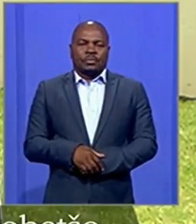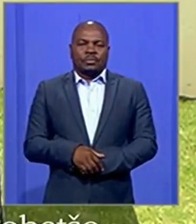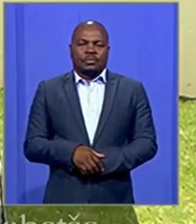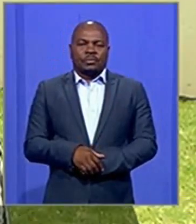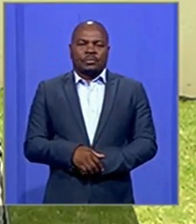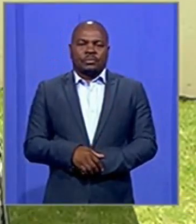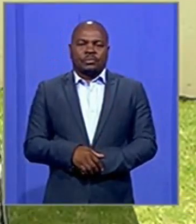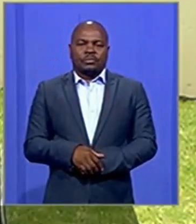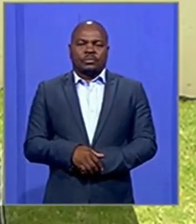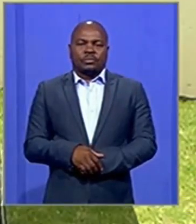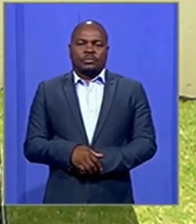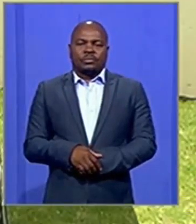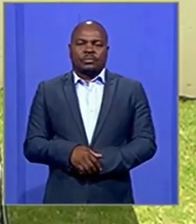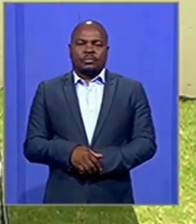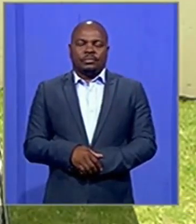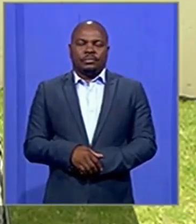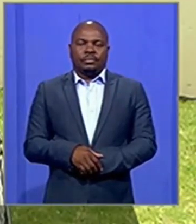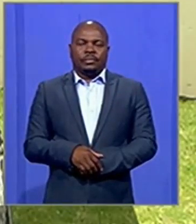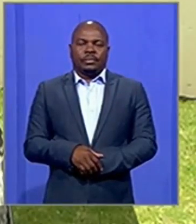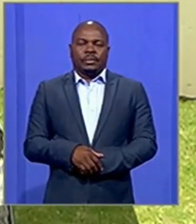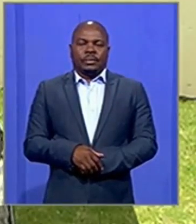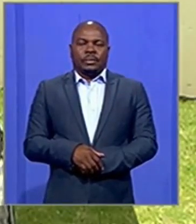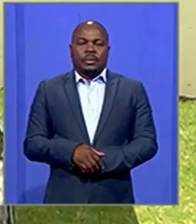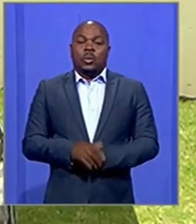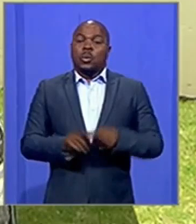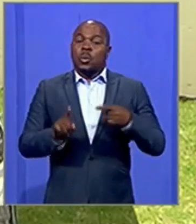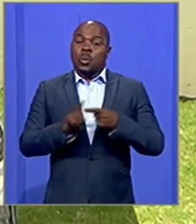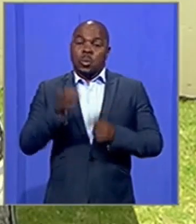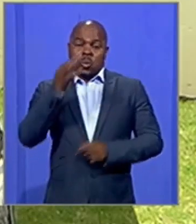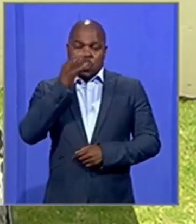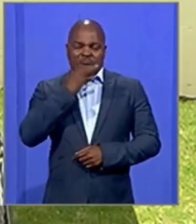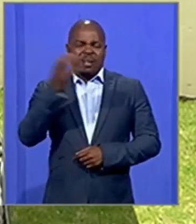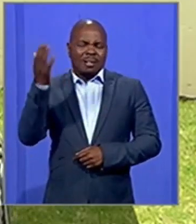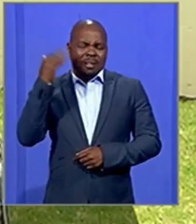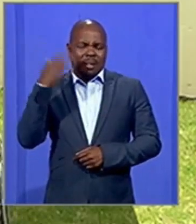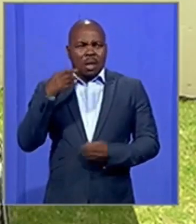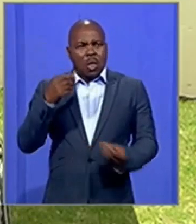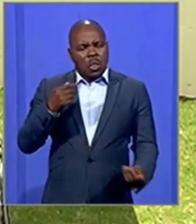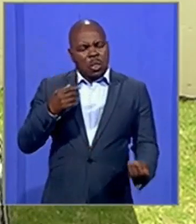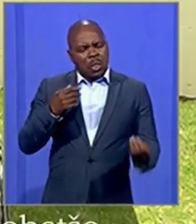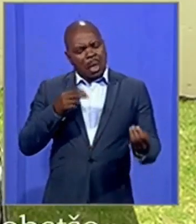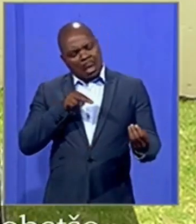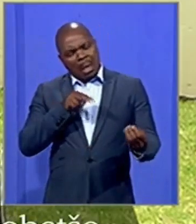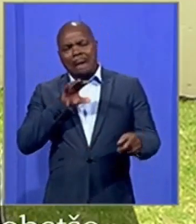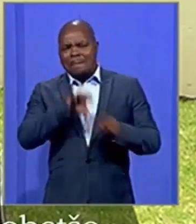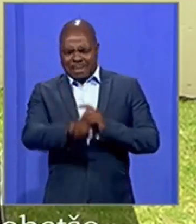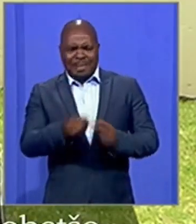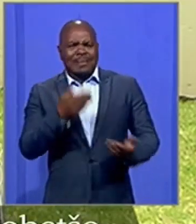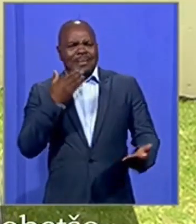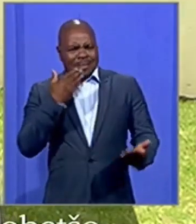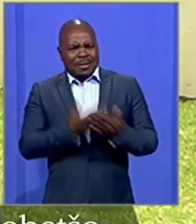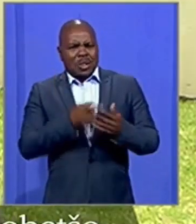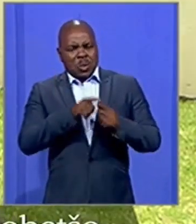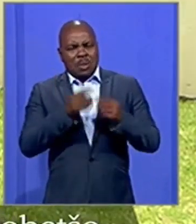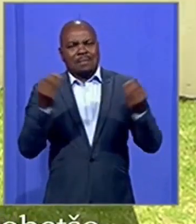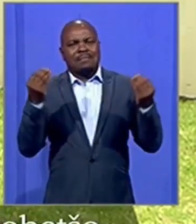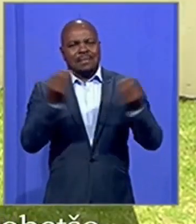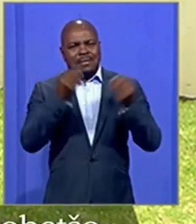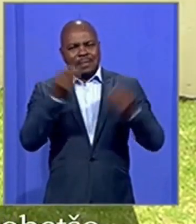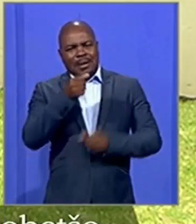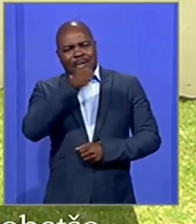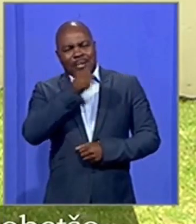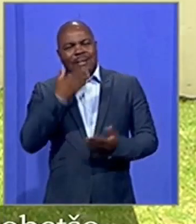Zahara o bonisile ba o re di ka di be di le gona tša go laetša gore Zahara o tlo ba seopedi se sehlwahlwa